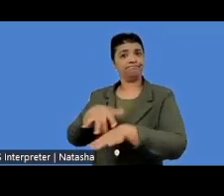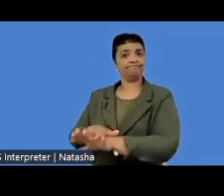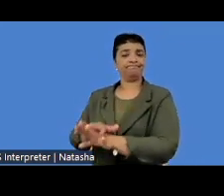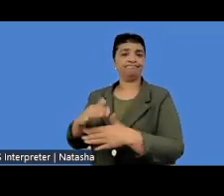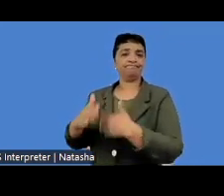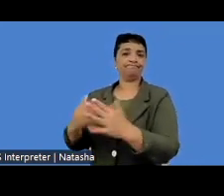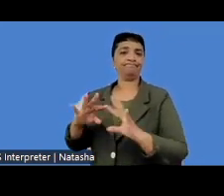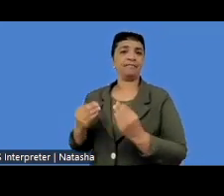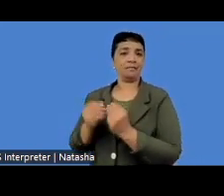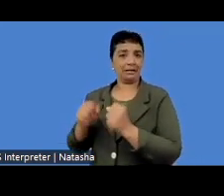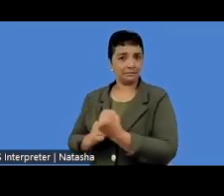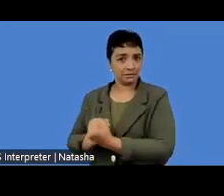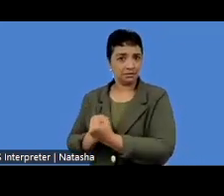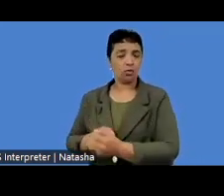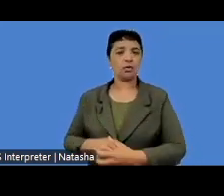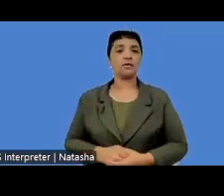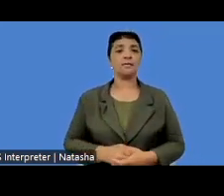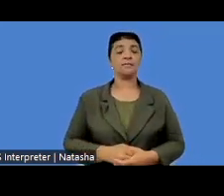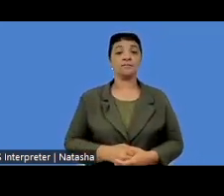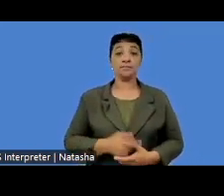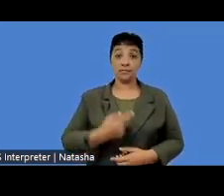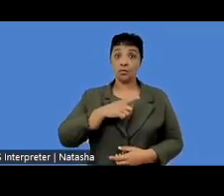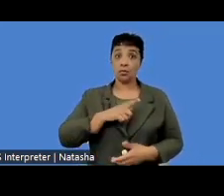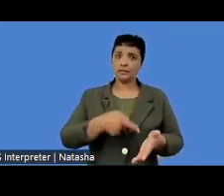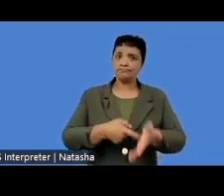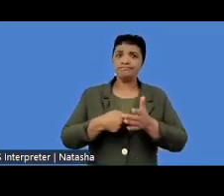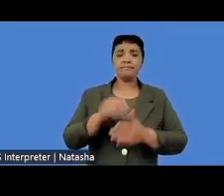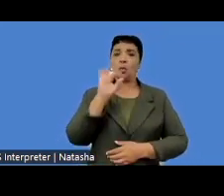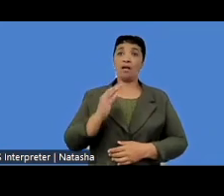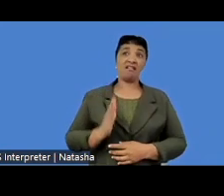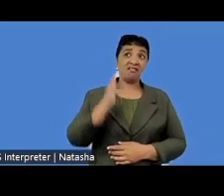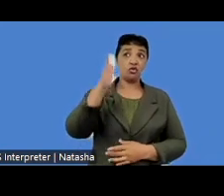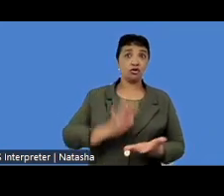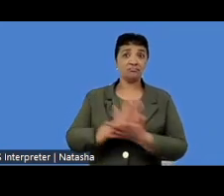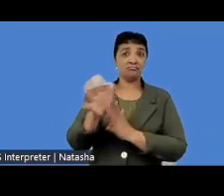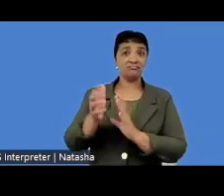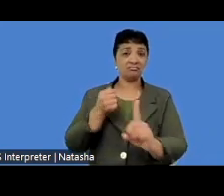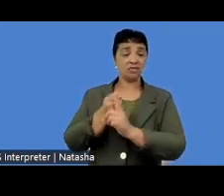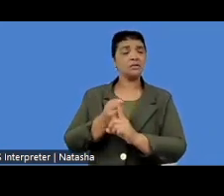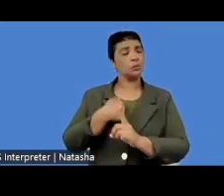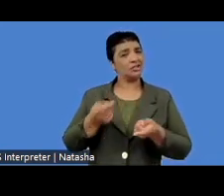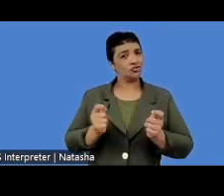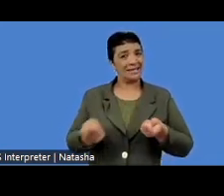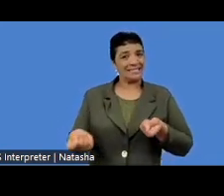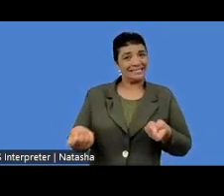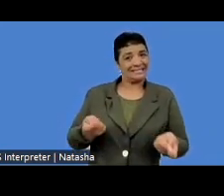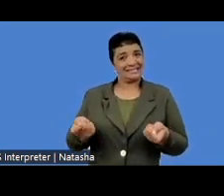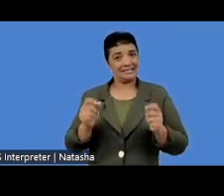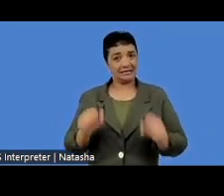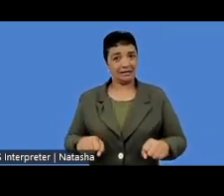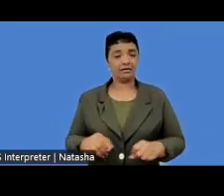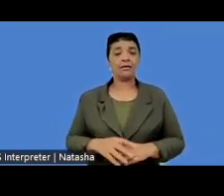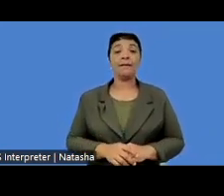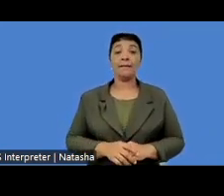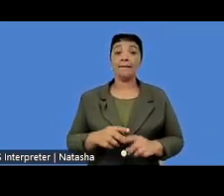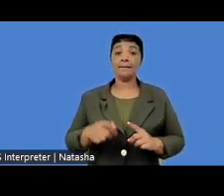condition just in order to prevent the return process. But they are doing it, and we are trying to meet this condition